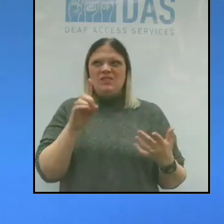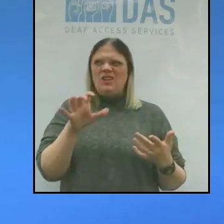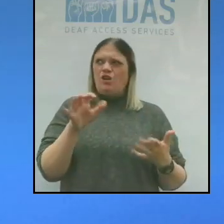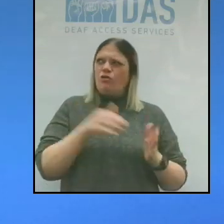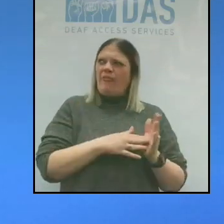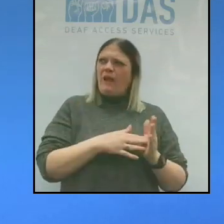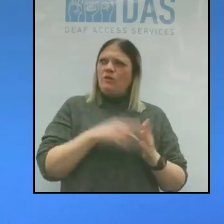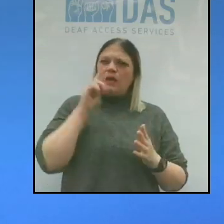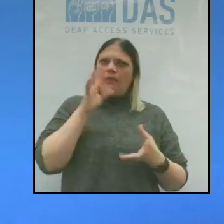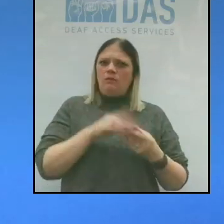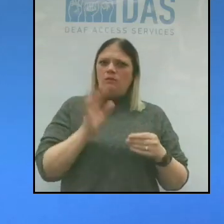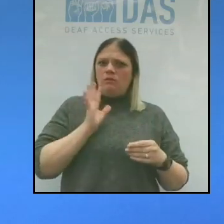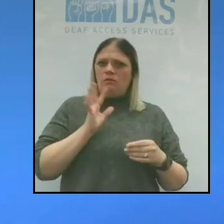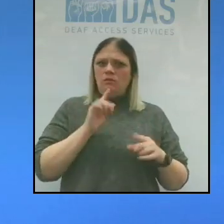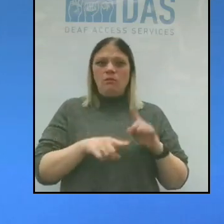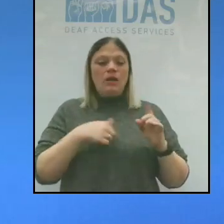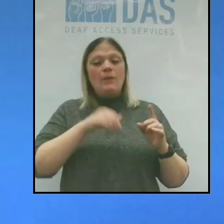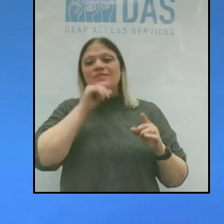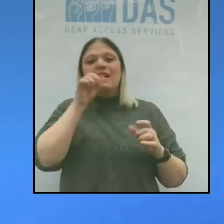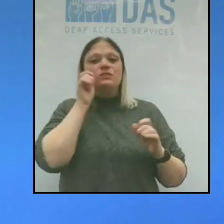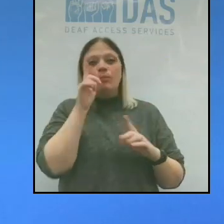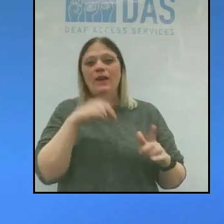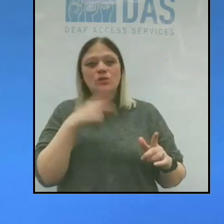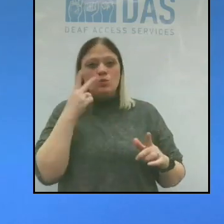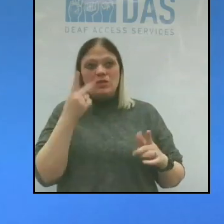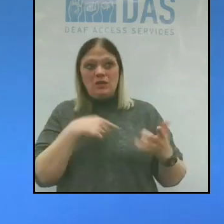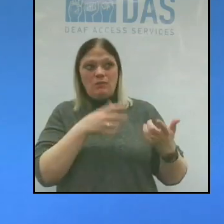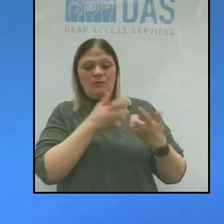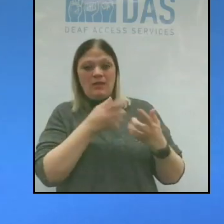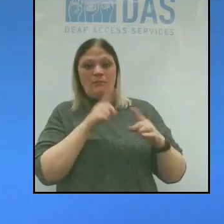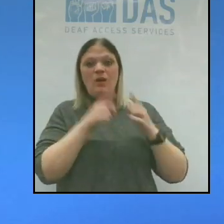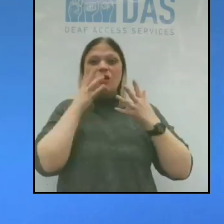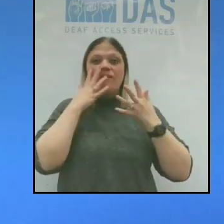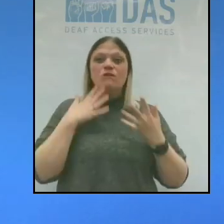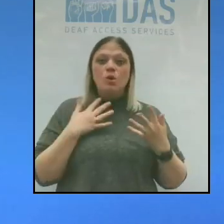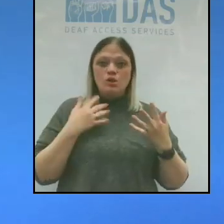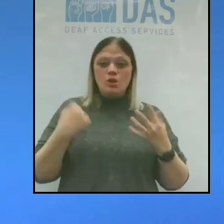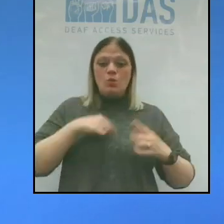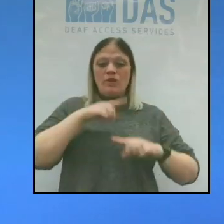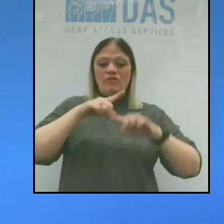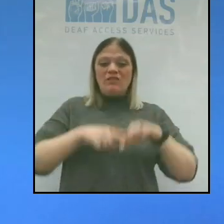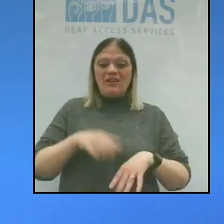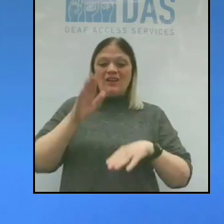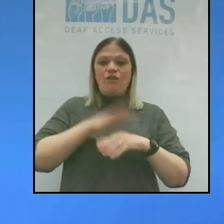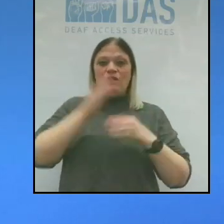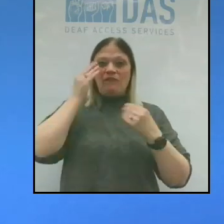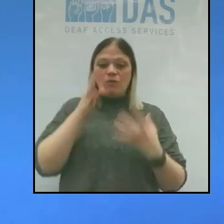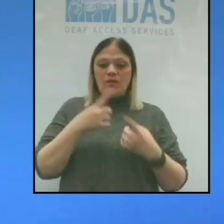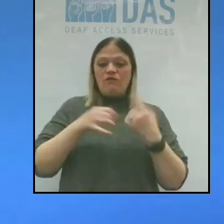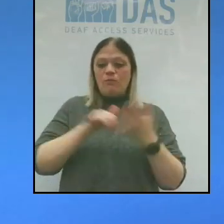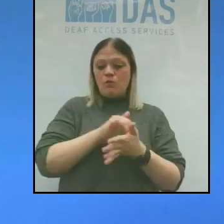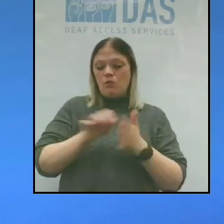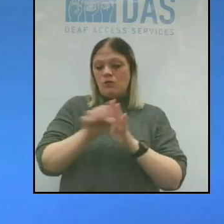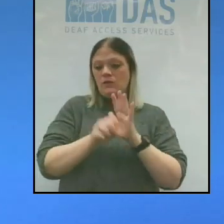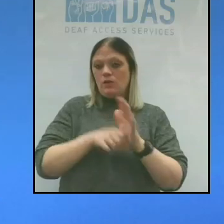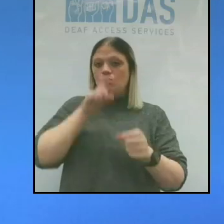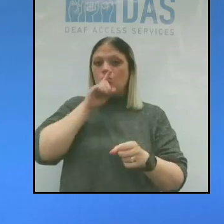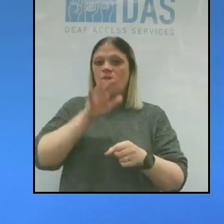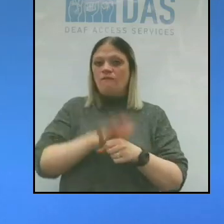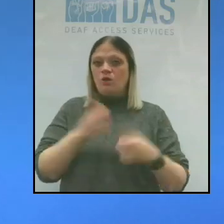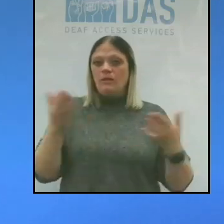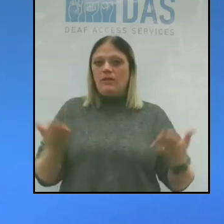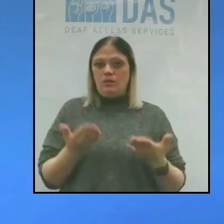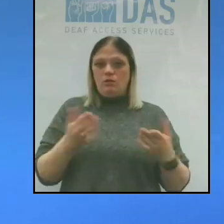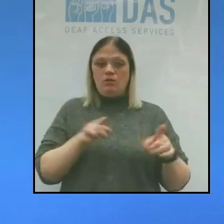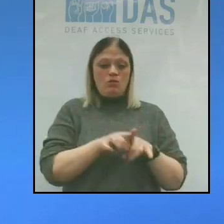100,000? So that I was actually not surprised to see we met, but unfortunately, we rely on the data from New York State to confirm it on our end. And